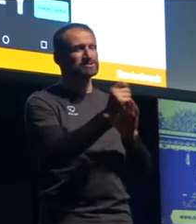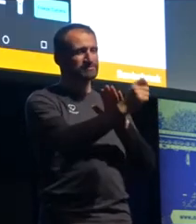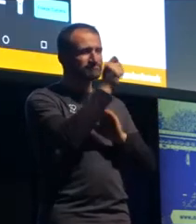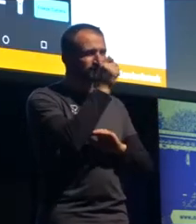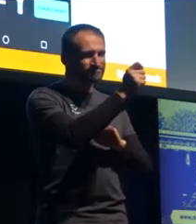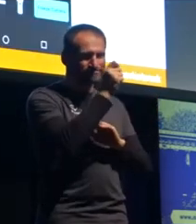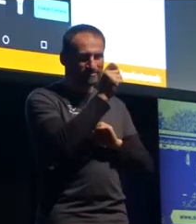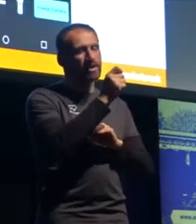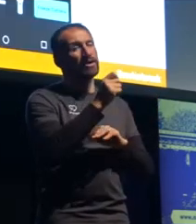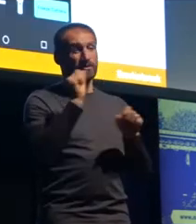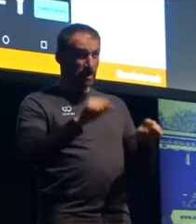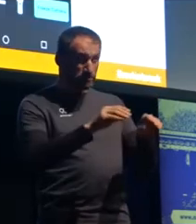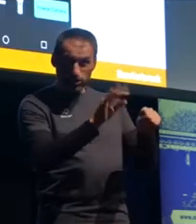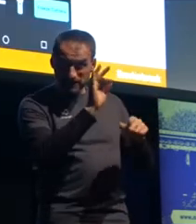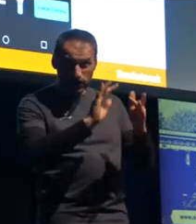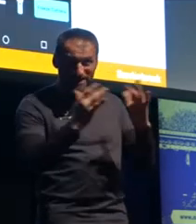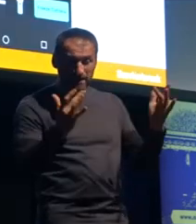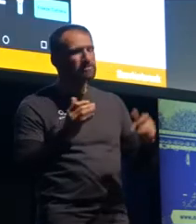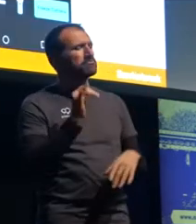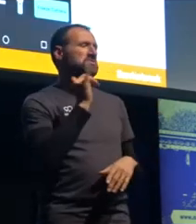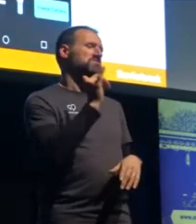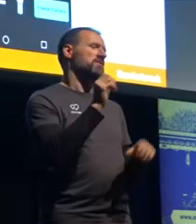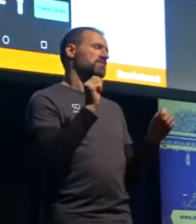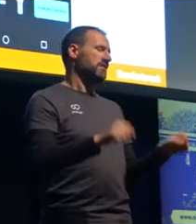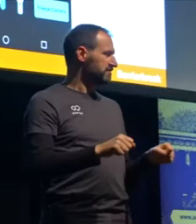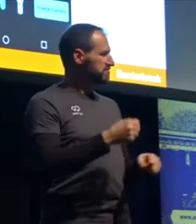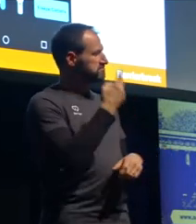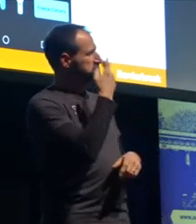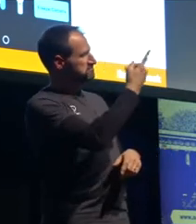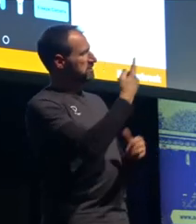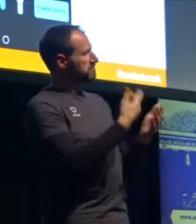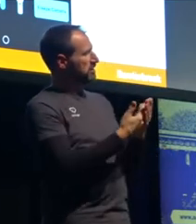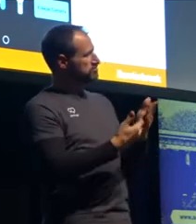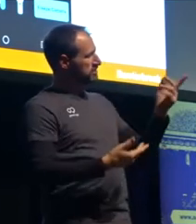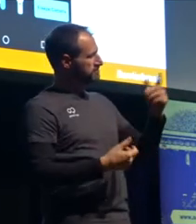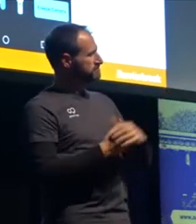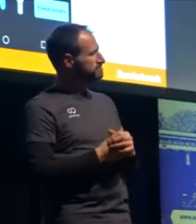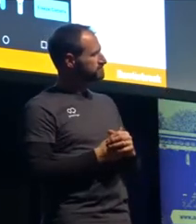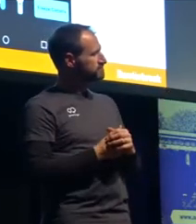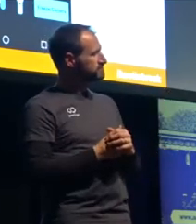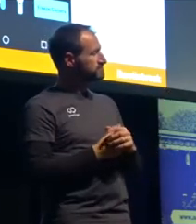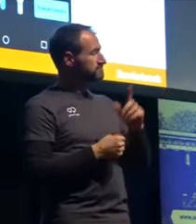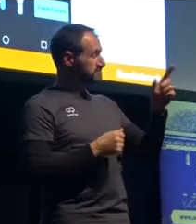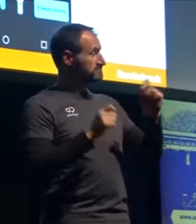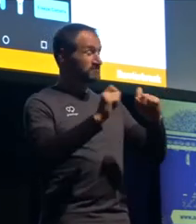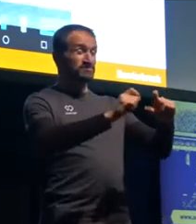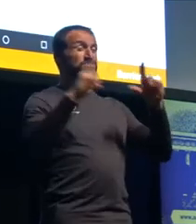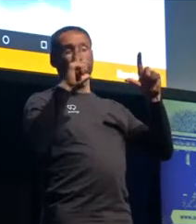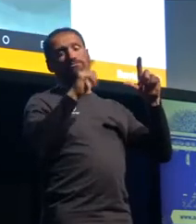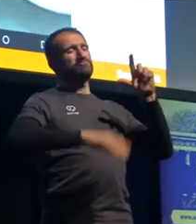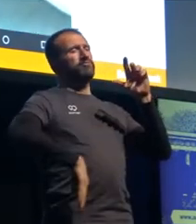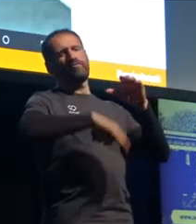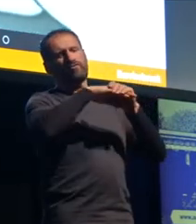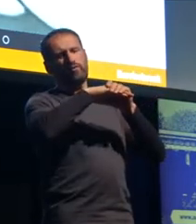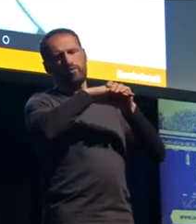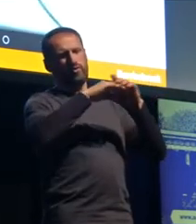The answer is yes. This is one of the issues, one of the demos. So right now it's zoomed out to the maximum possible